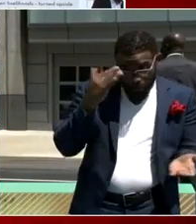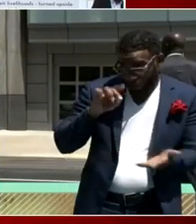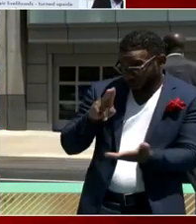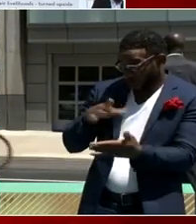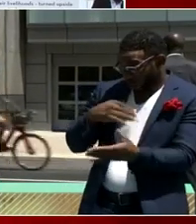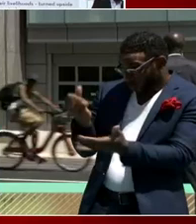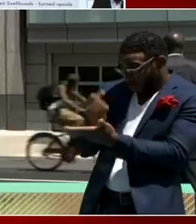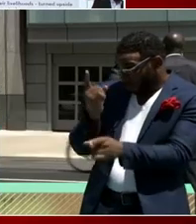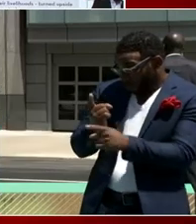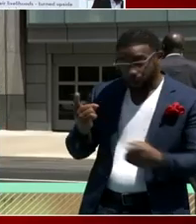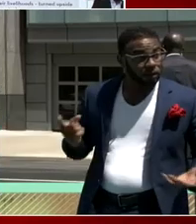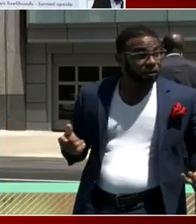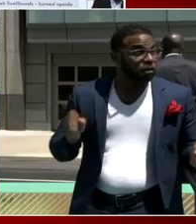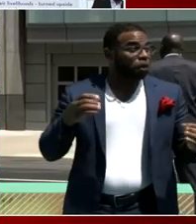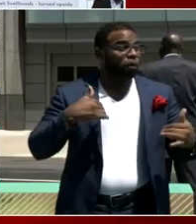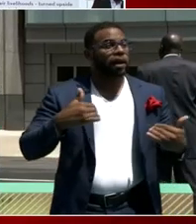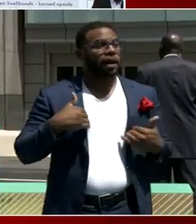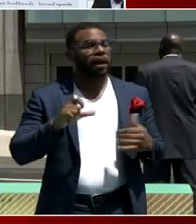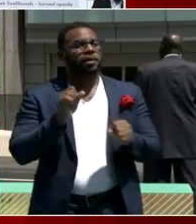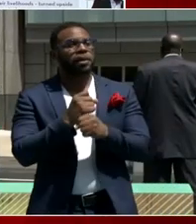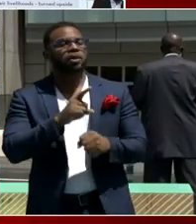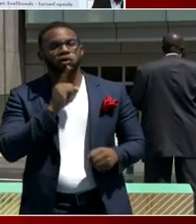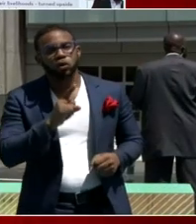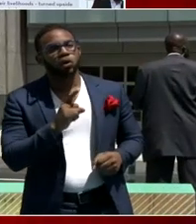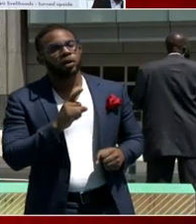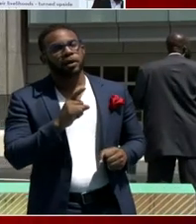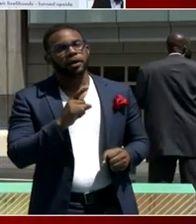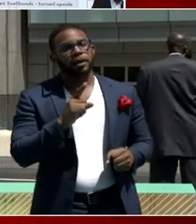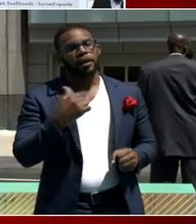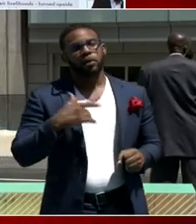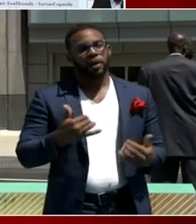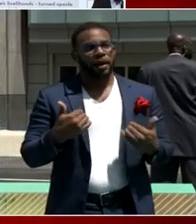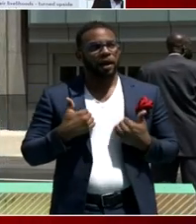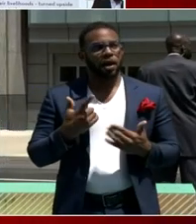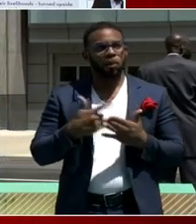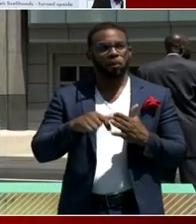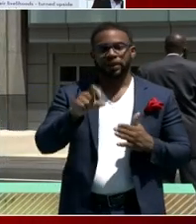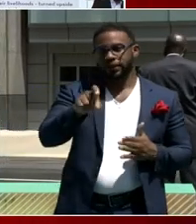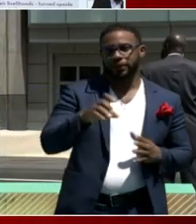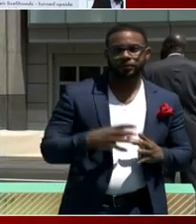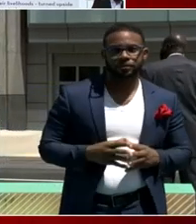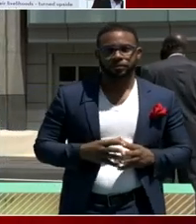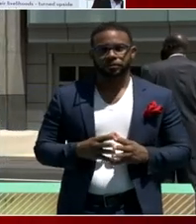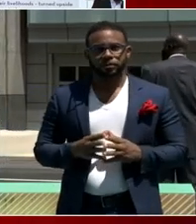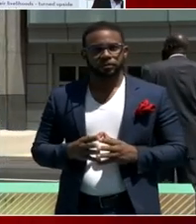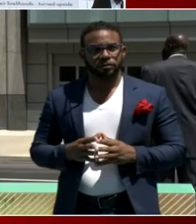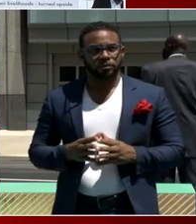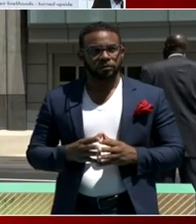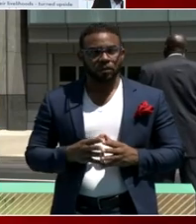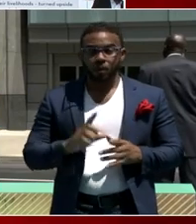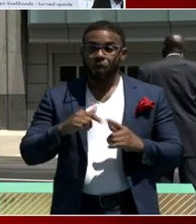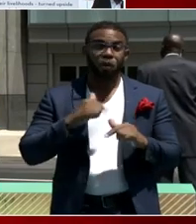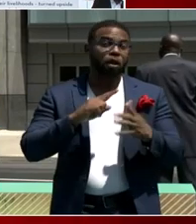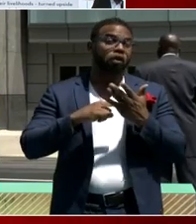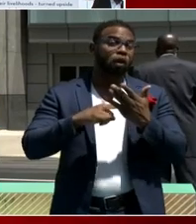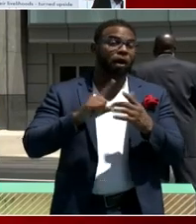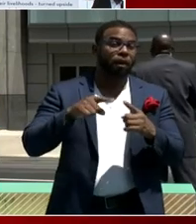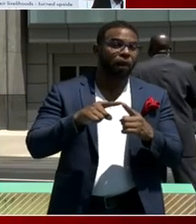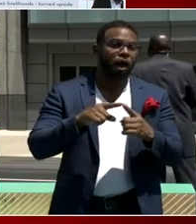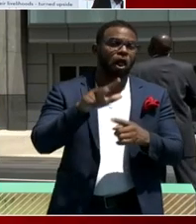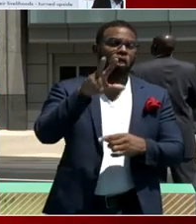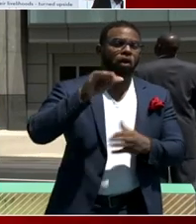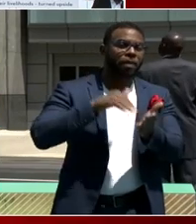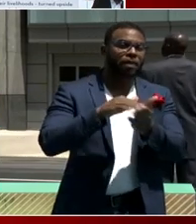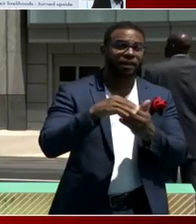Leona likes to win. So we have to make sure that we have what we need. And when we talk about